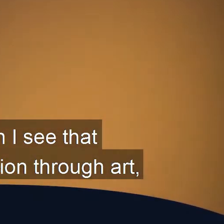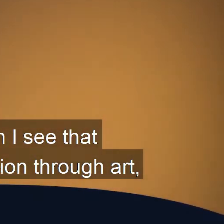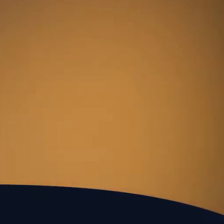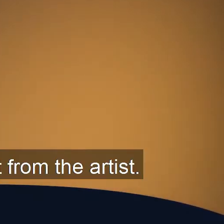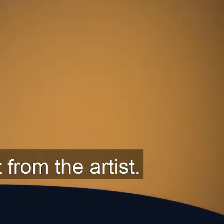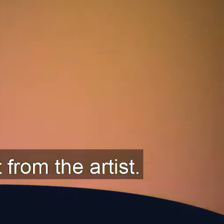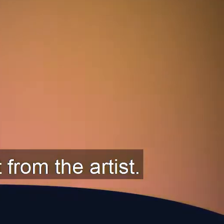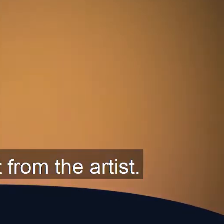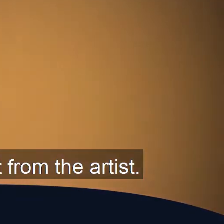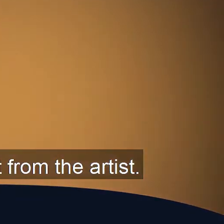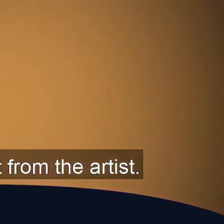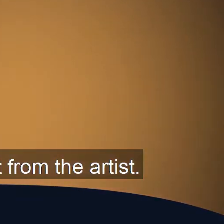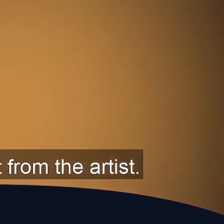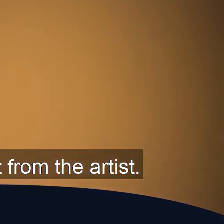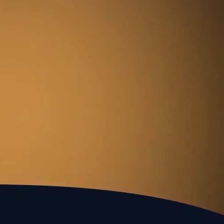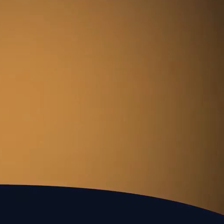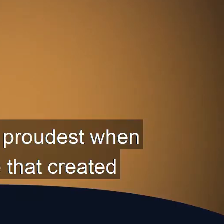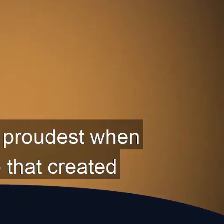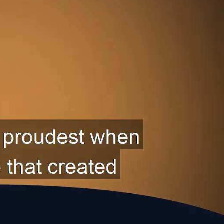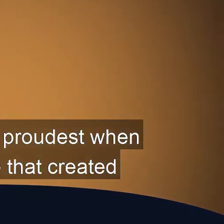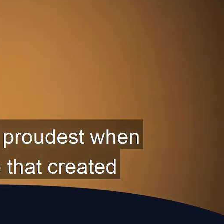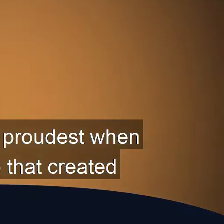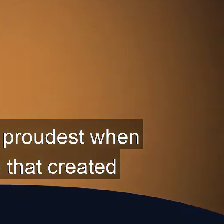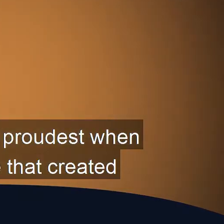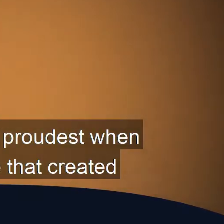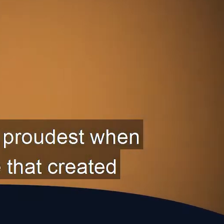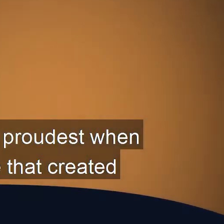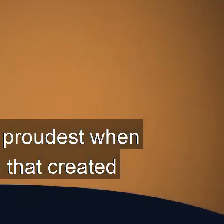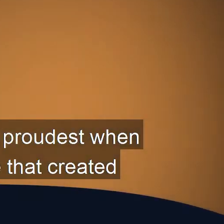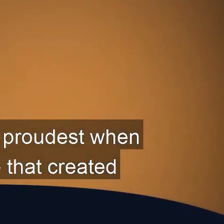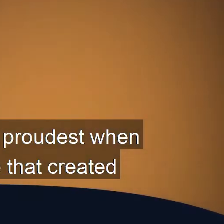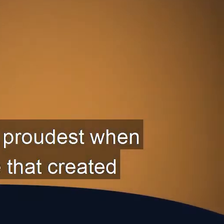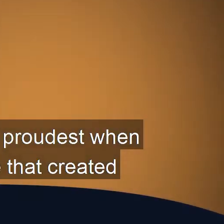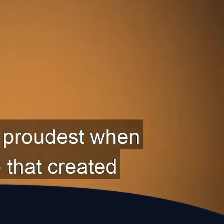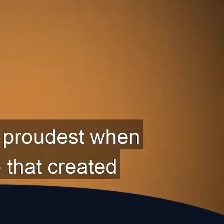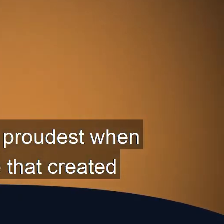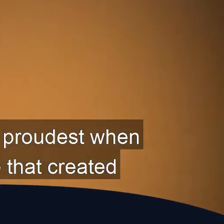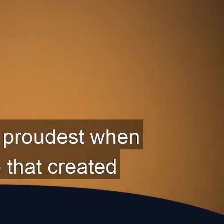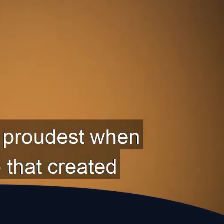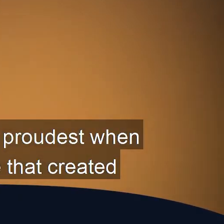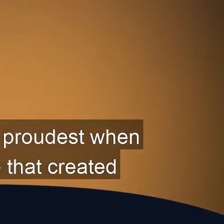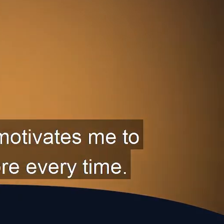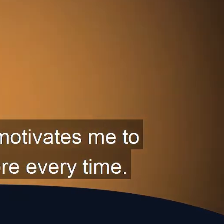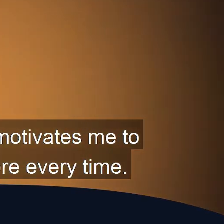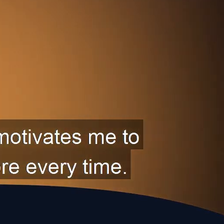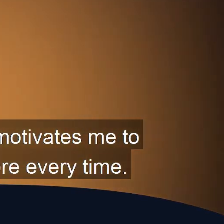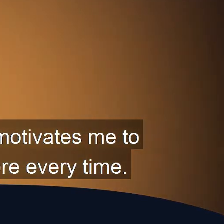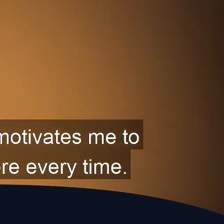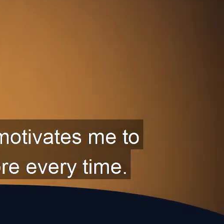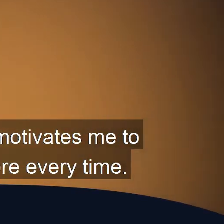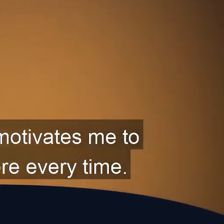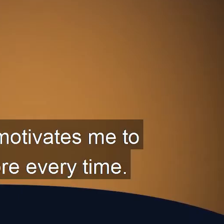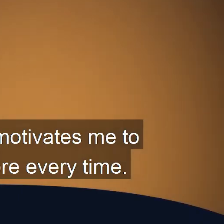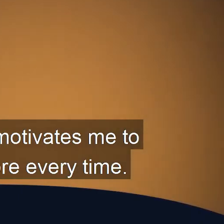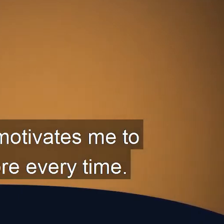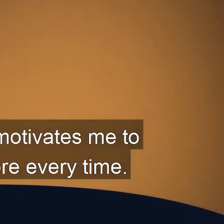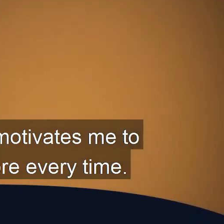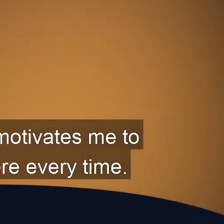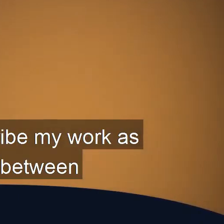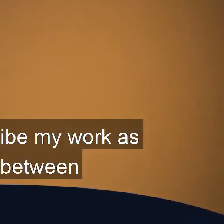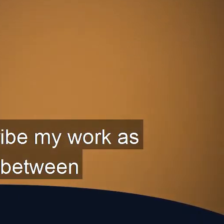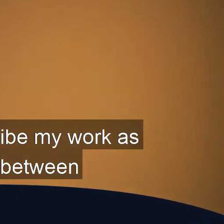space some vibrancy that creates even the slightest positive change to our community, then I feel like I did my job. Color and shapes can't always be communicated